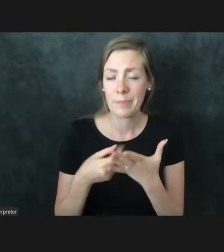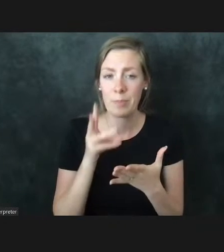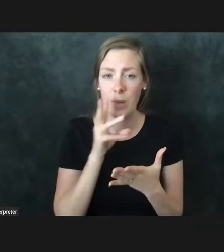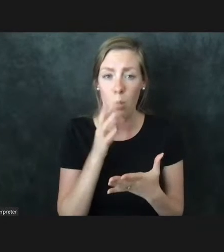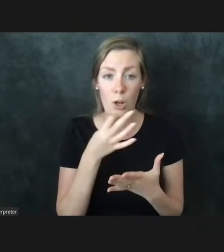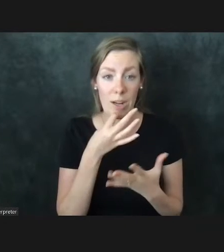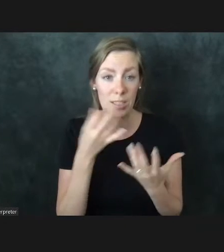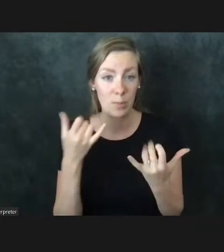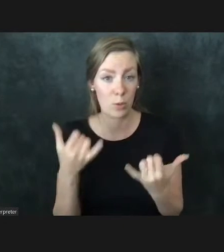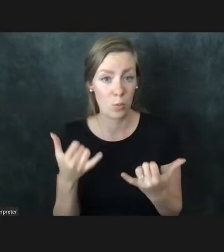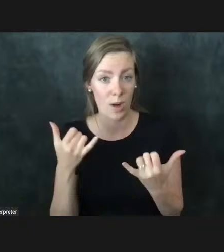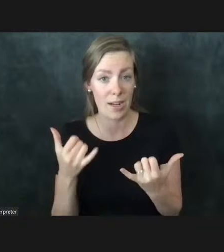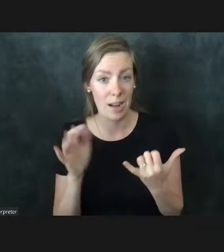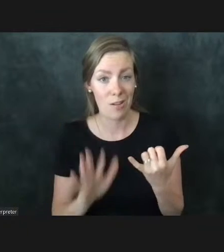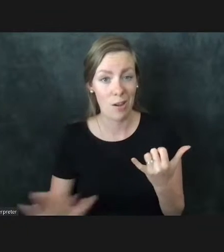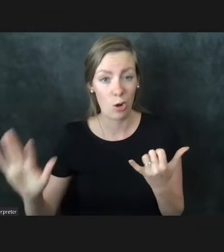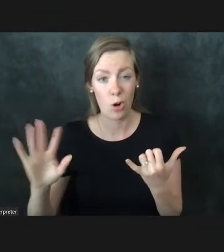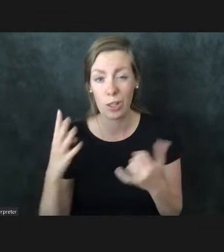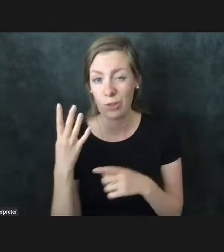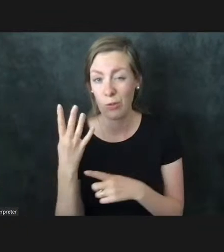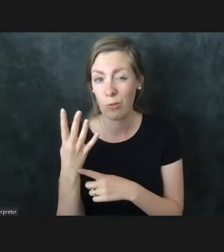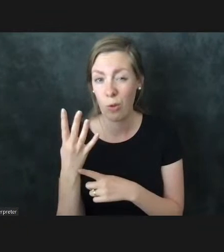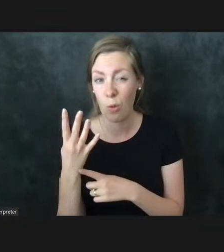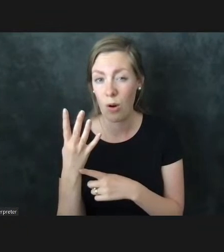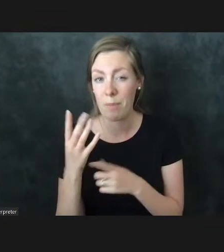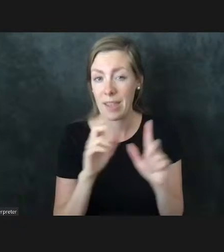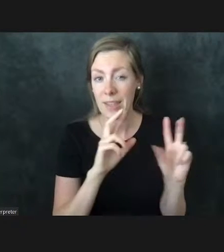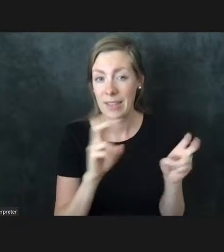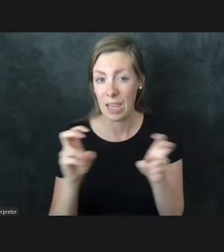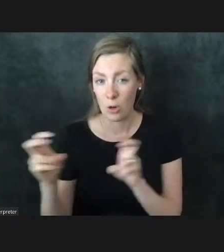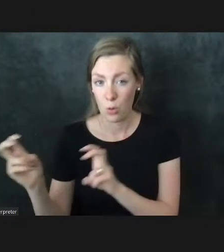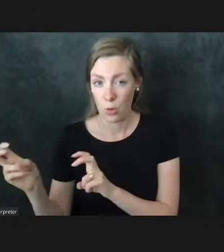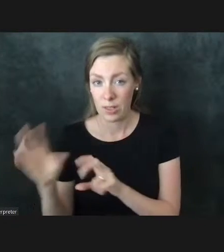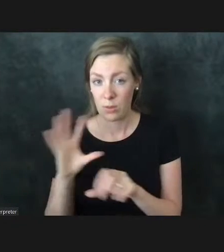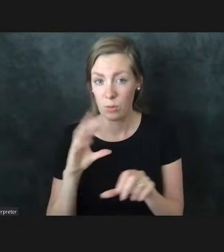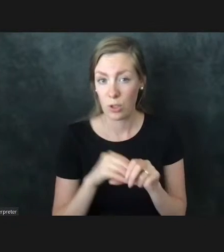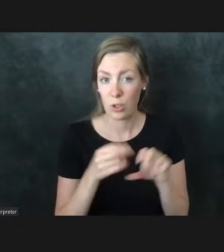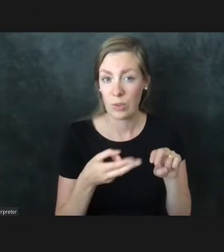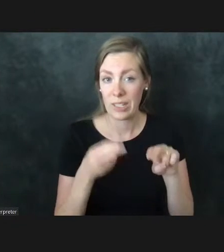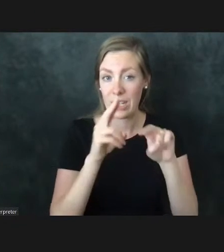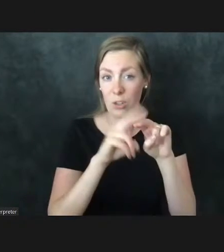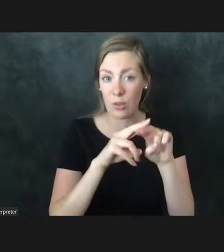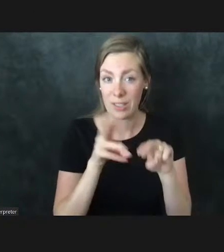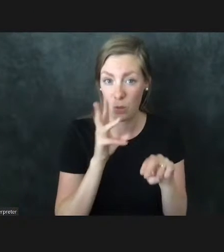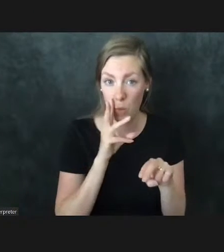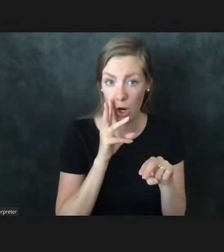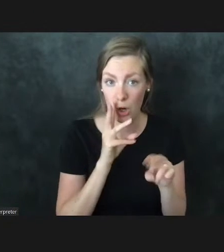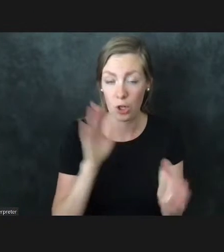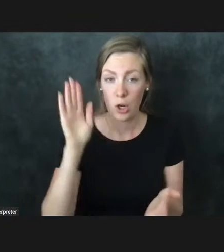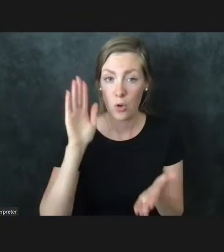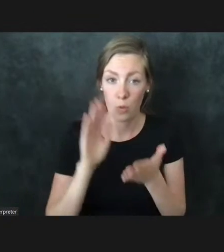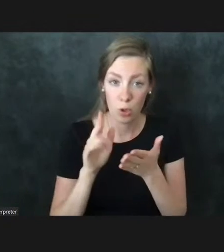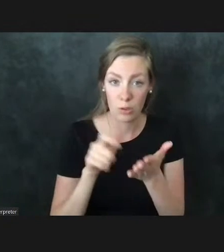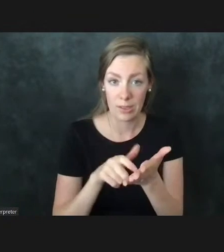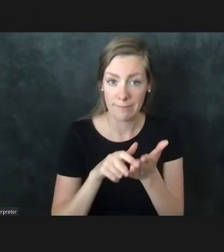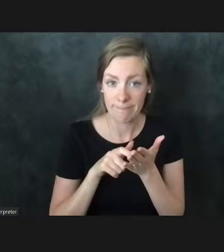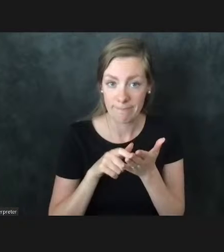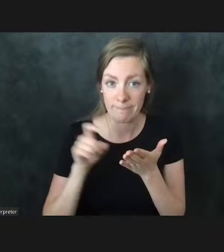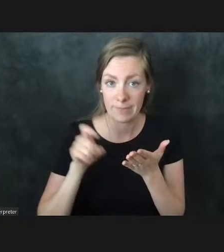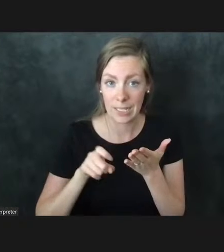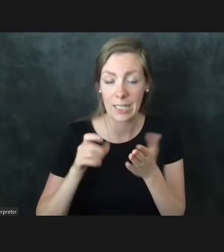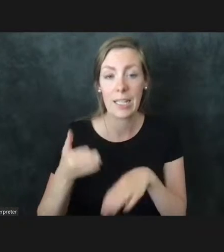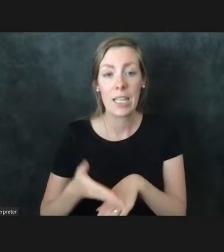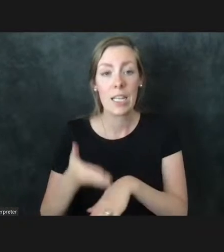professionals across four broad categories, which include increasing supply, reducing demand,